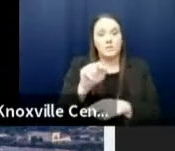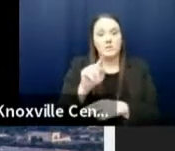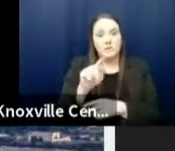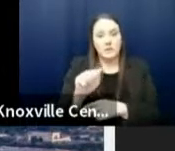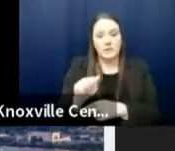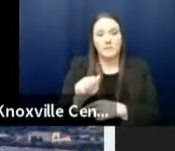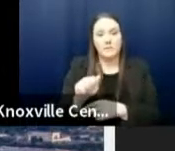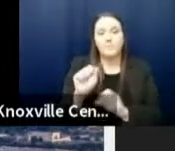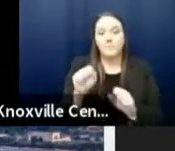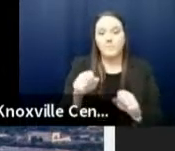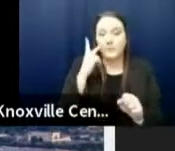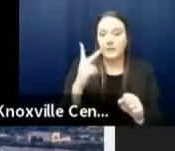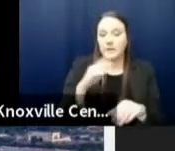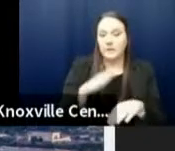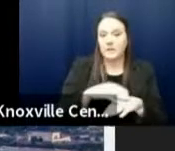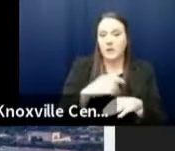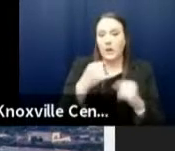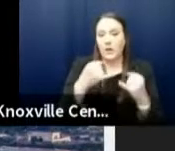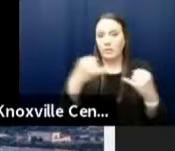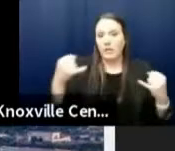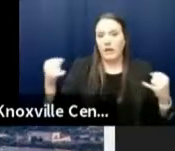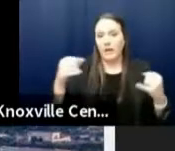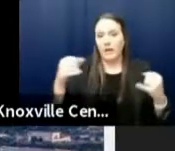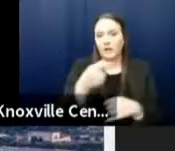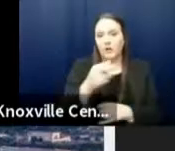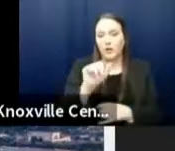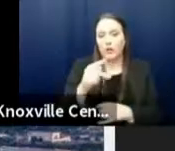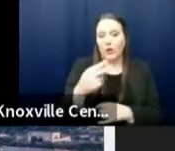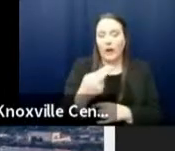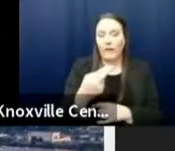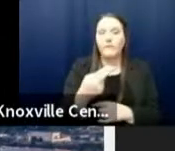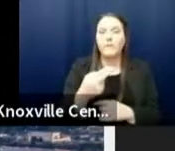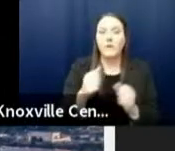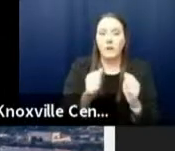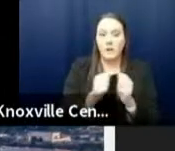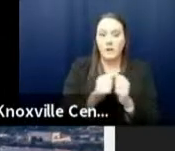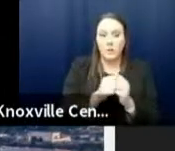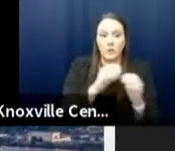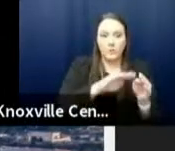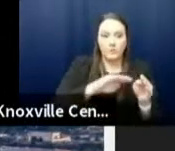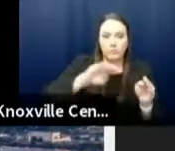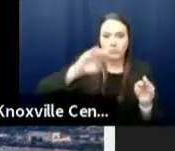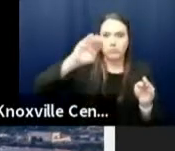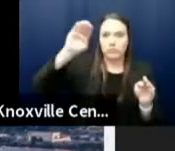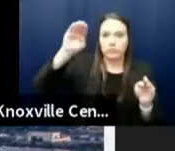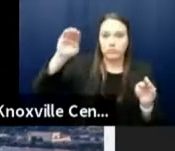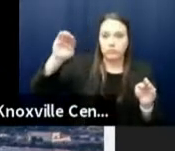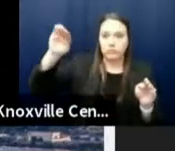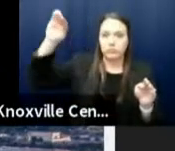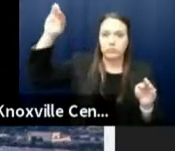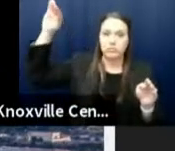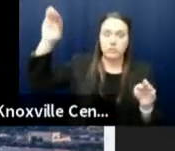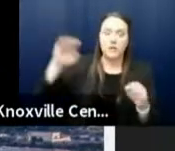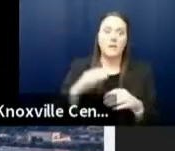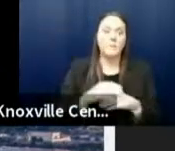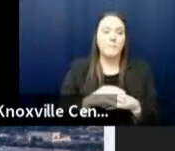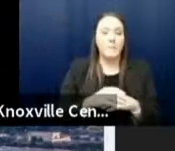on the bar or the line graph that we have with the steep trend up and it being higher than what we had